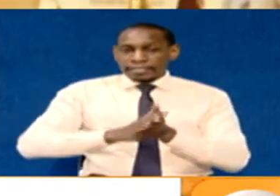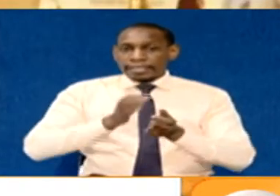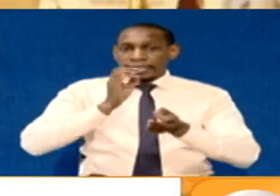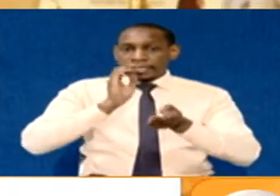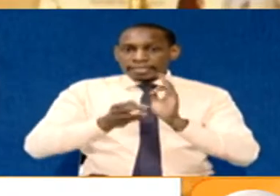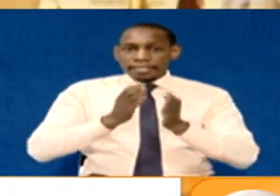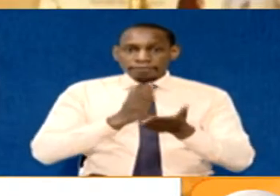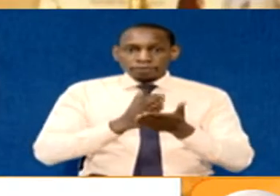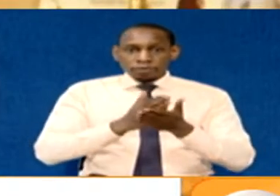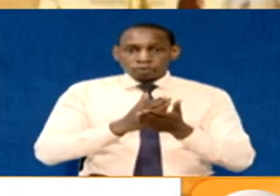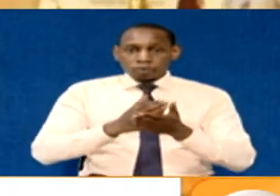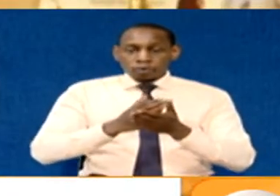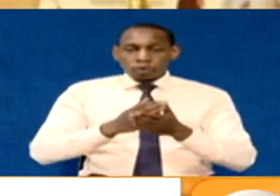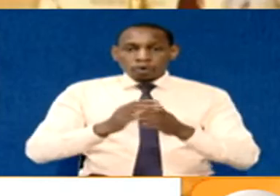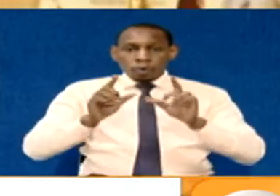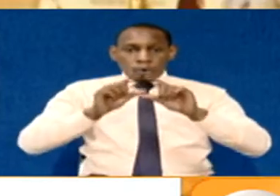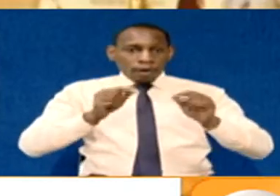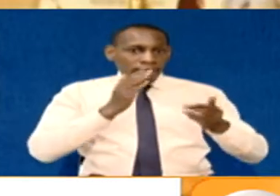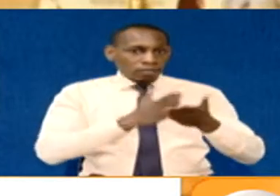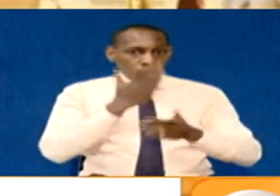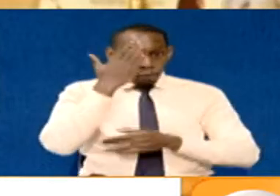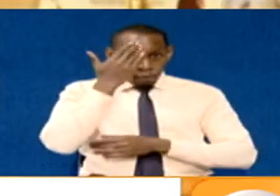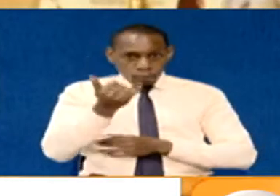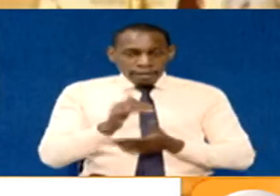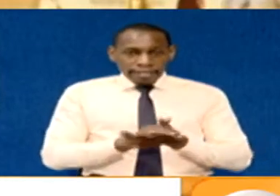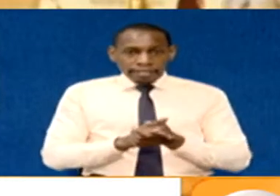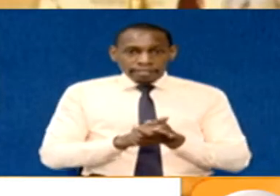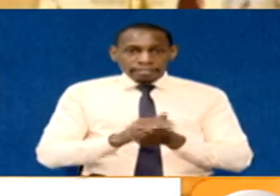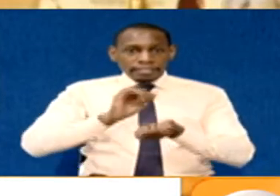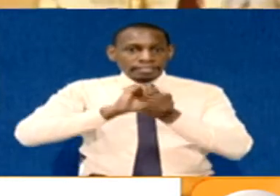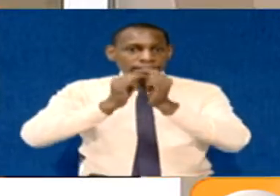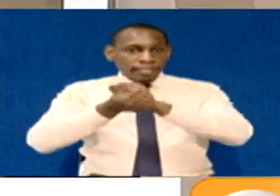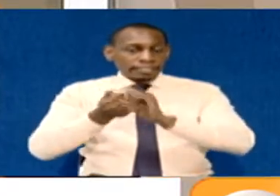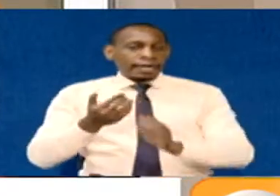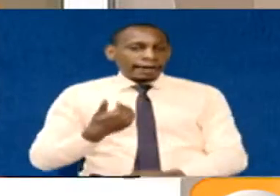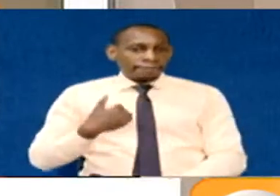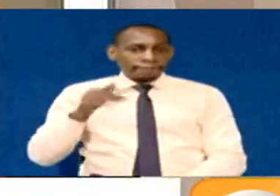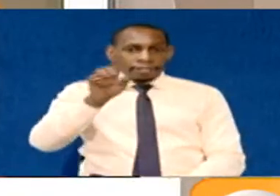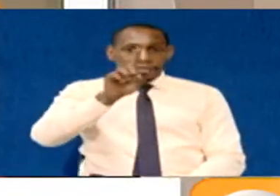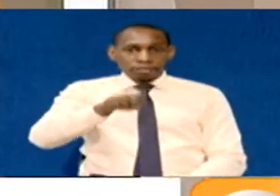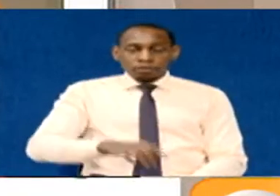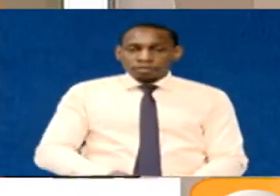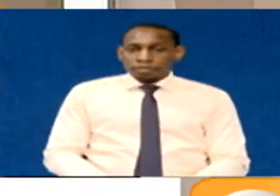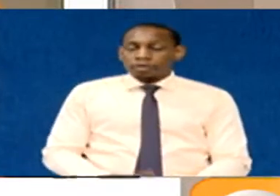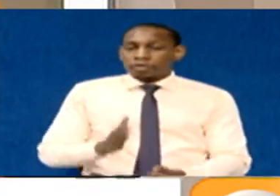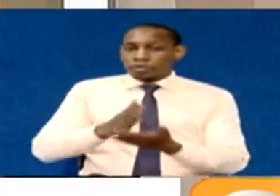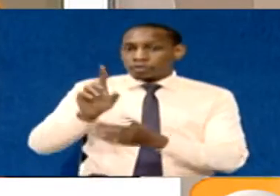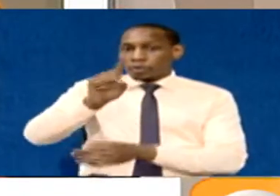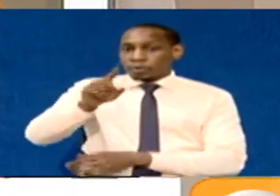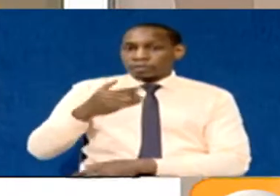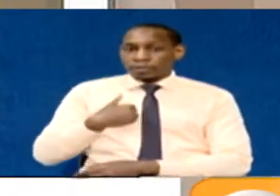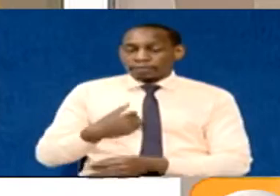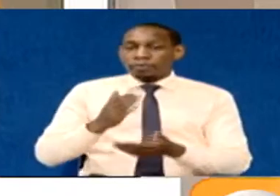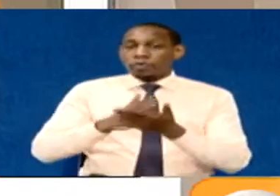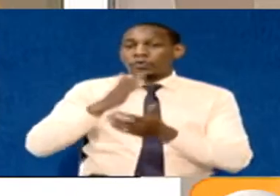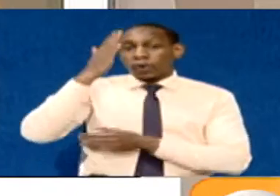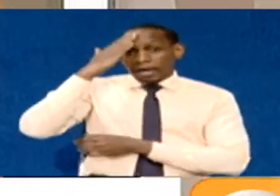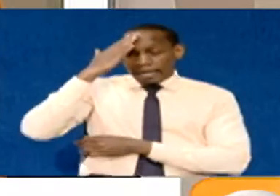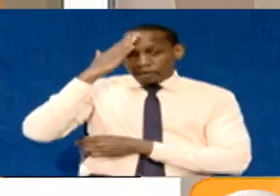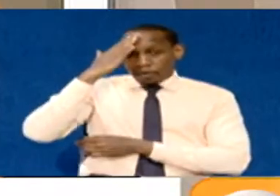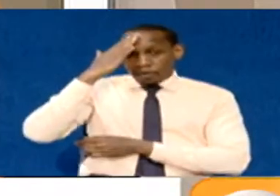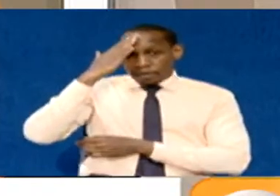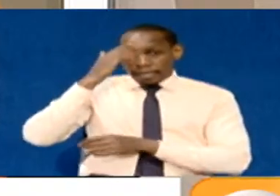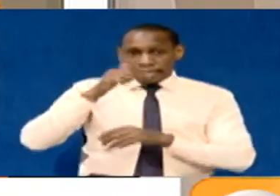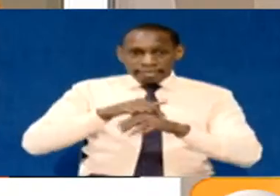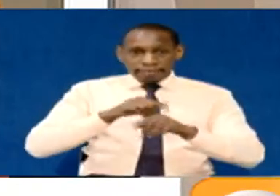a bona fide allegation, why is this shift? Yeah, he questions that, and he said he's aware at the time when he was Chief